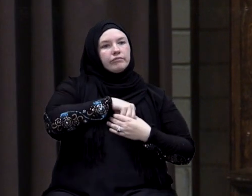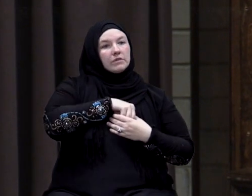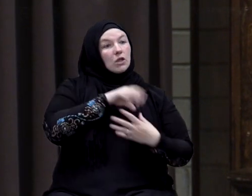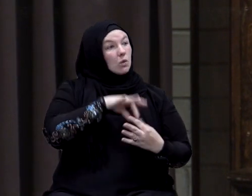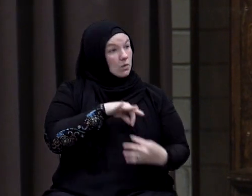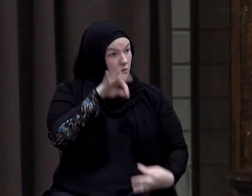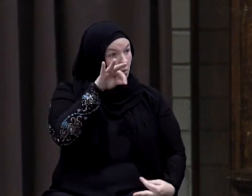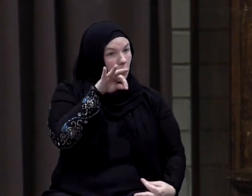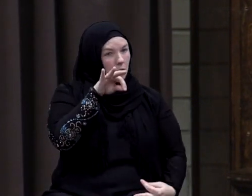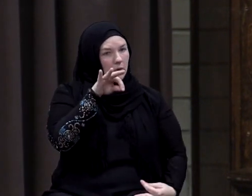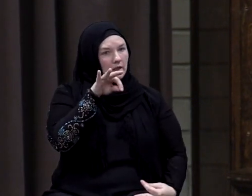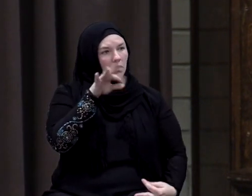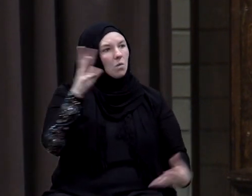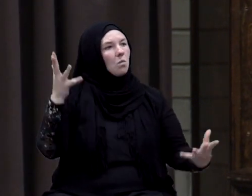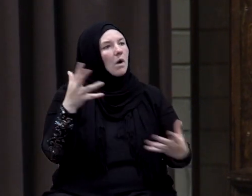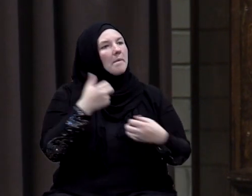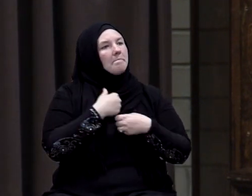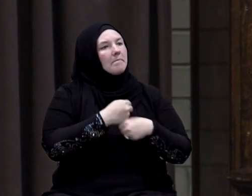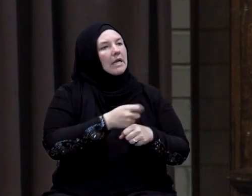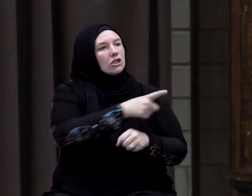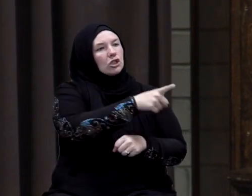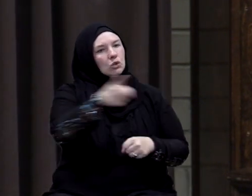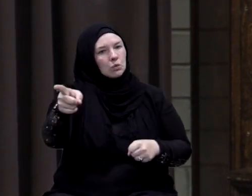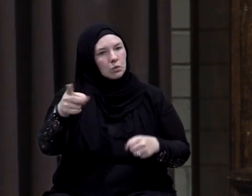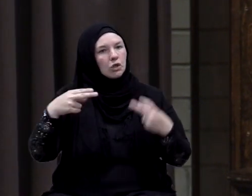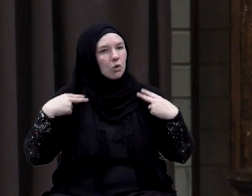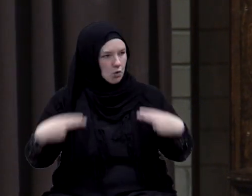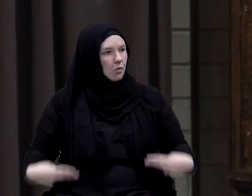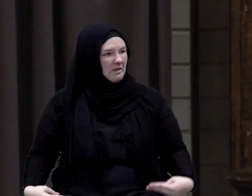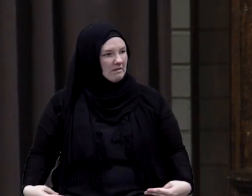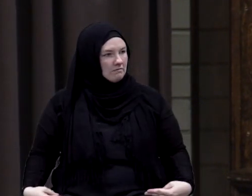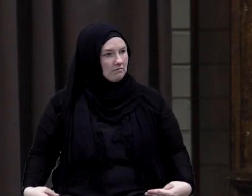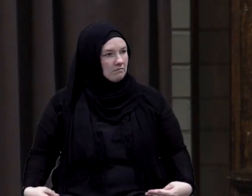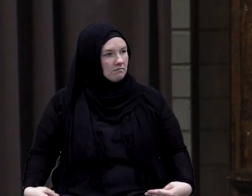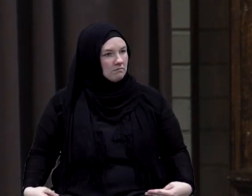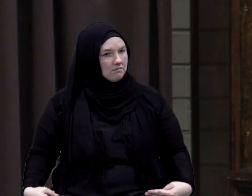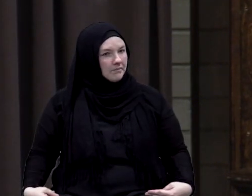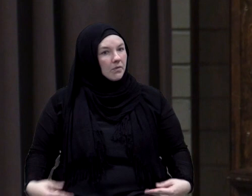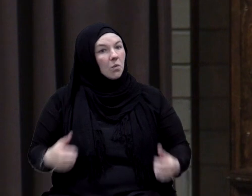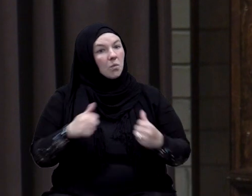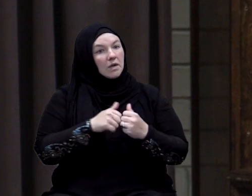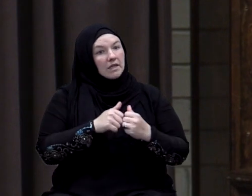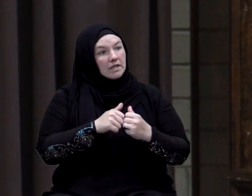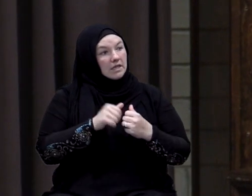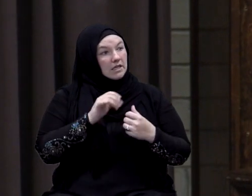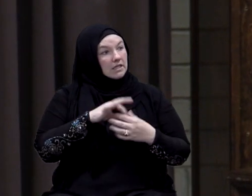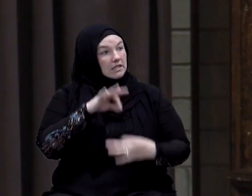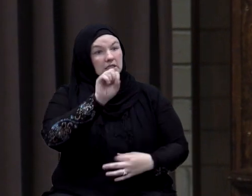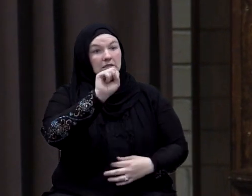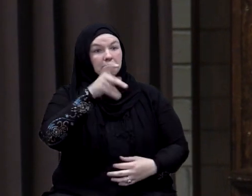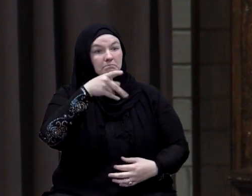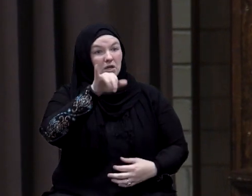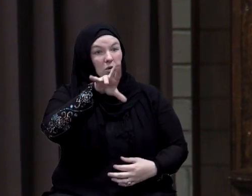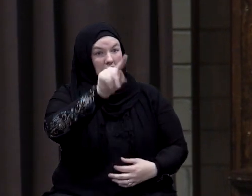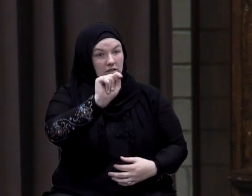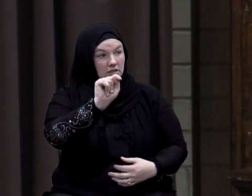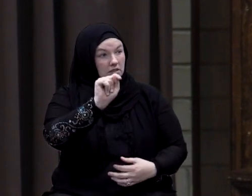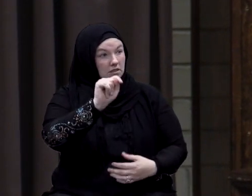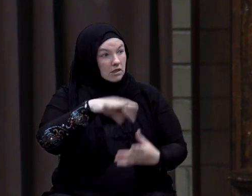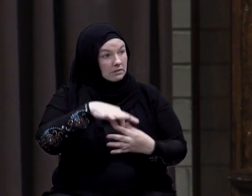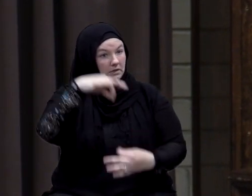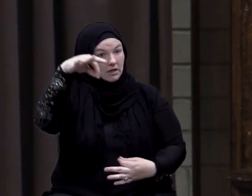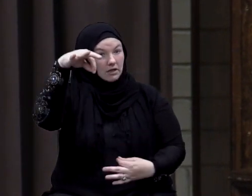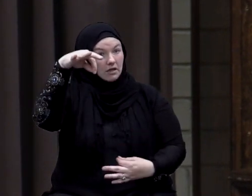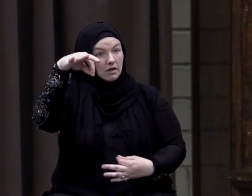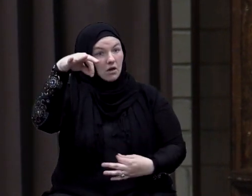is what makes you the human being you are. When the spirit is blown into us, when